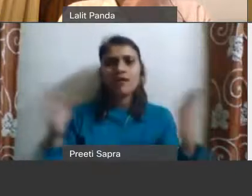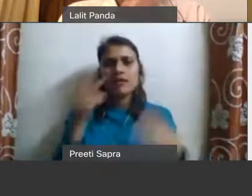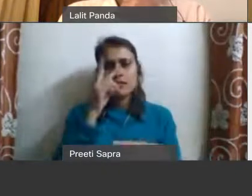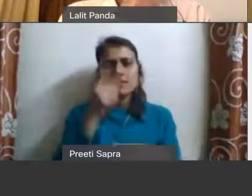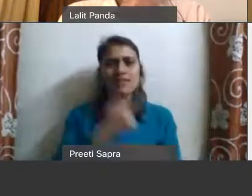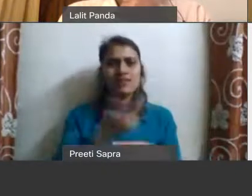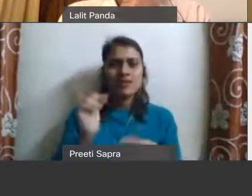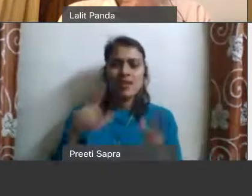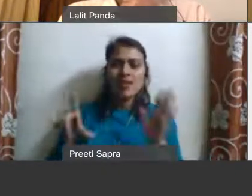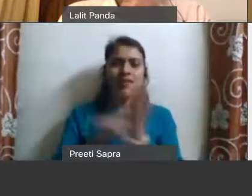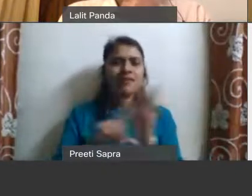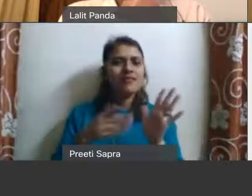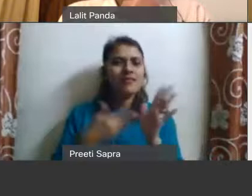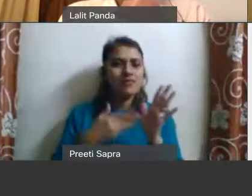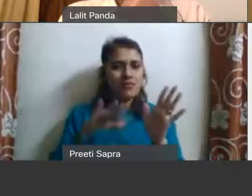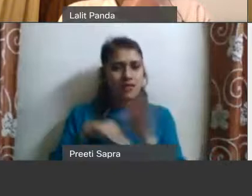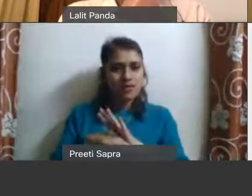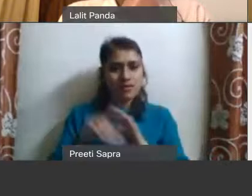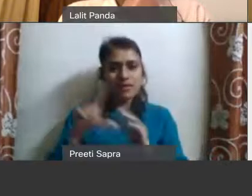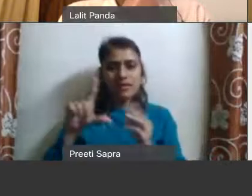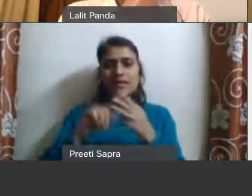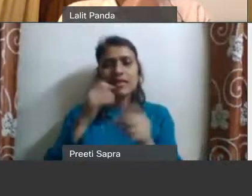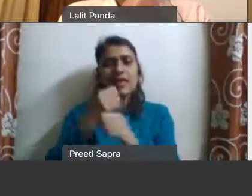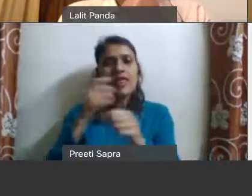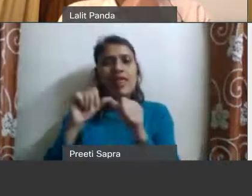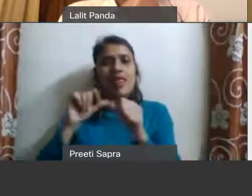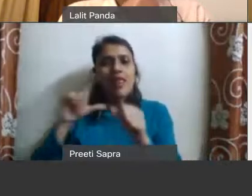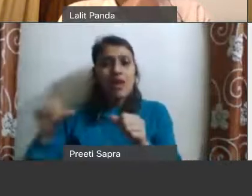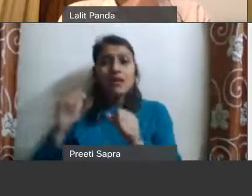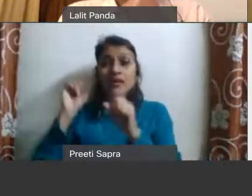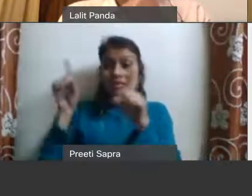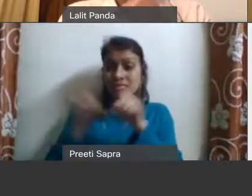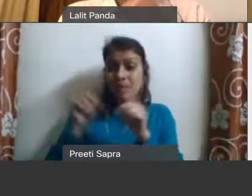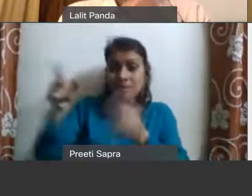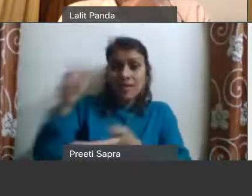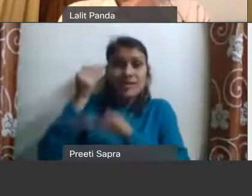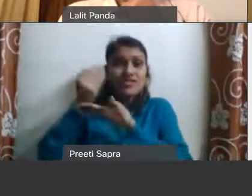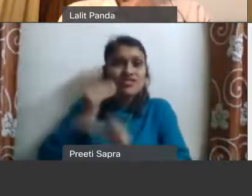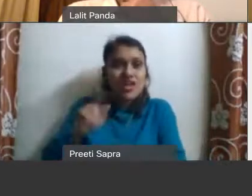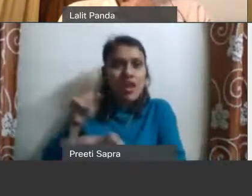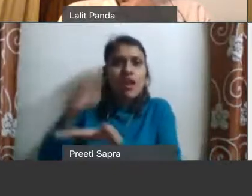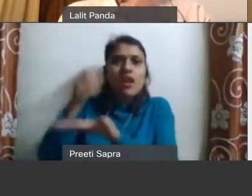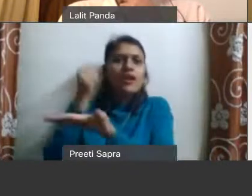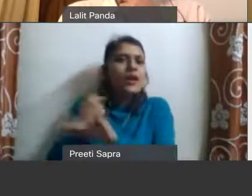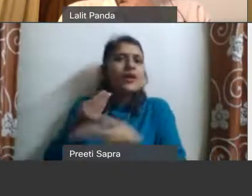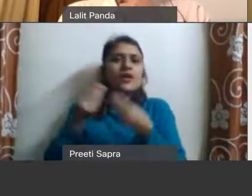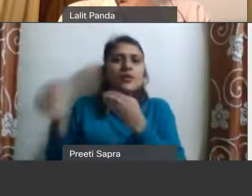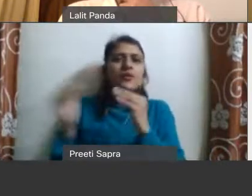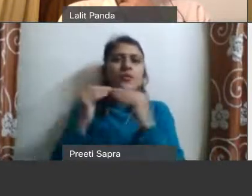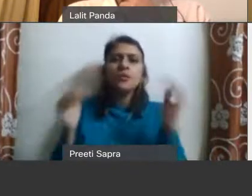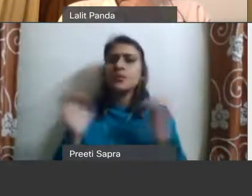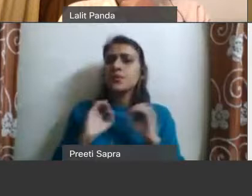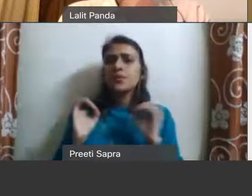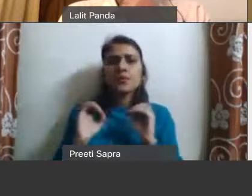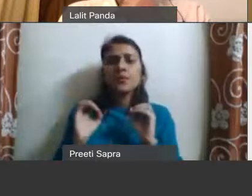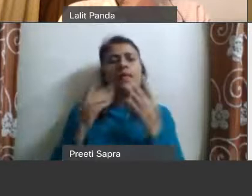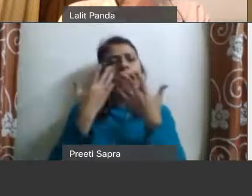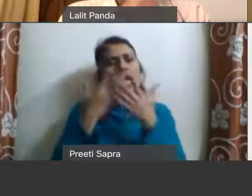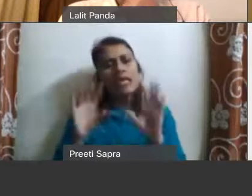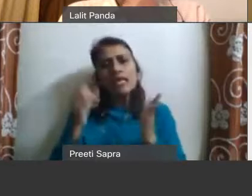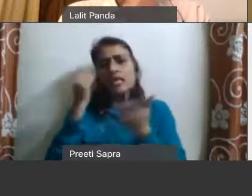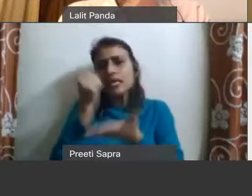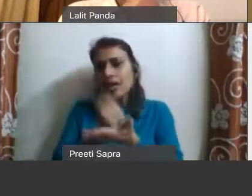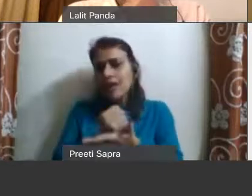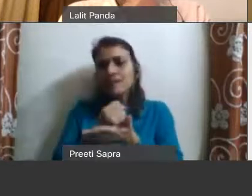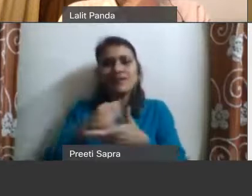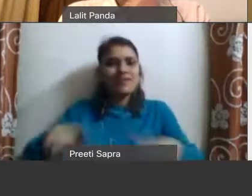unquote illegal migrant, and then their children are also not given the right to citizenship, they are not given any right to